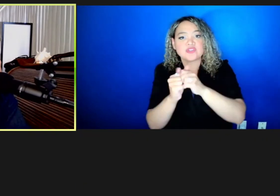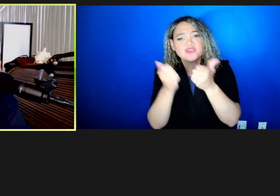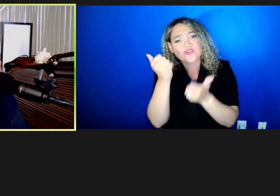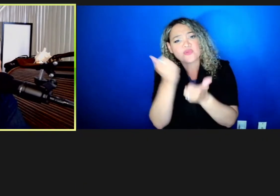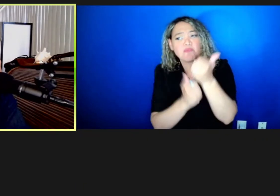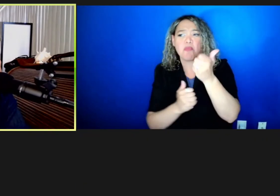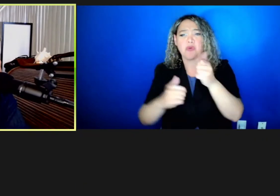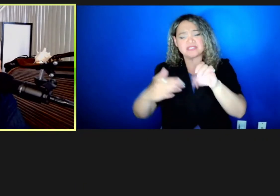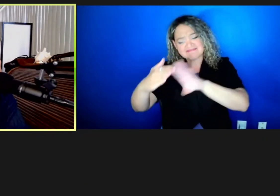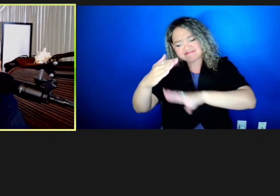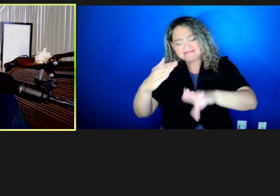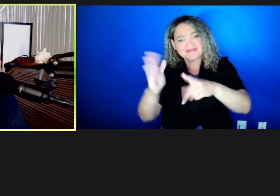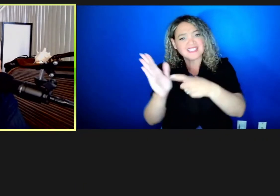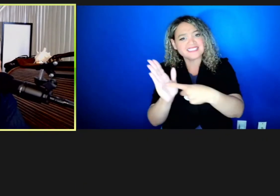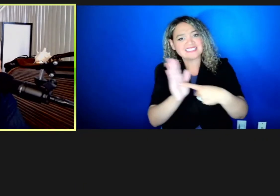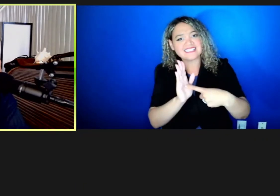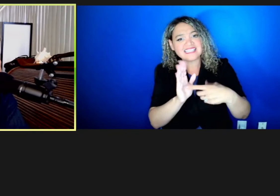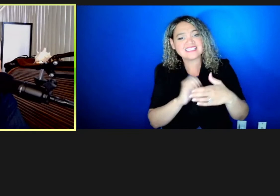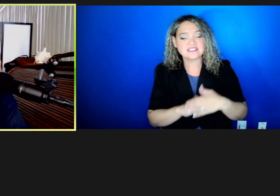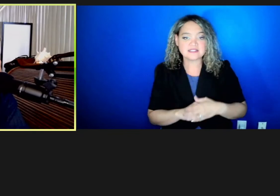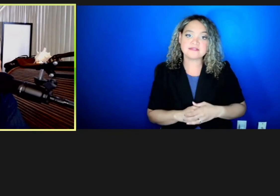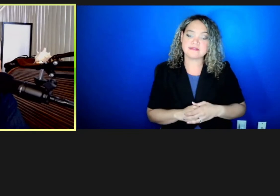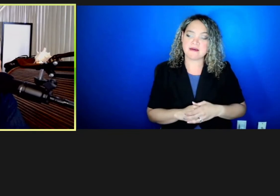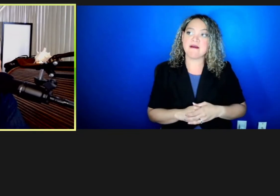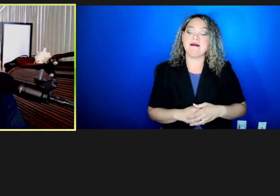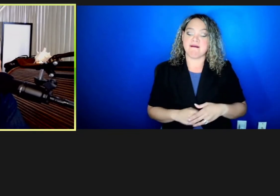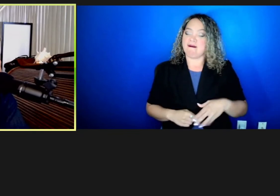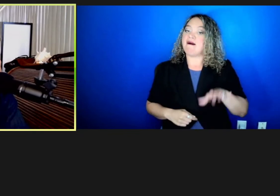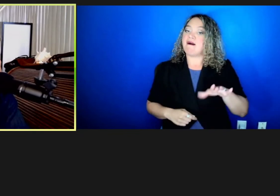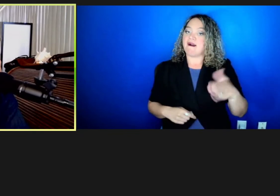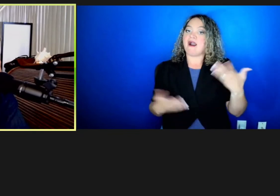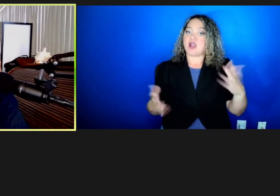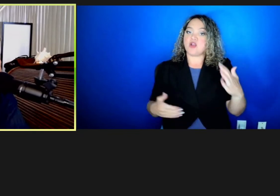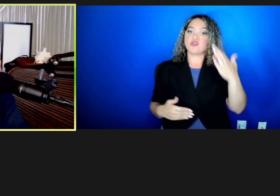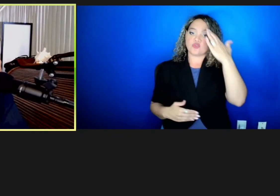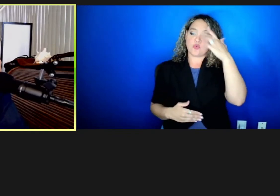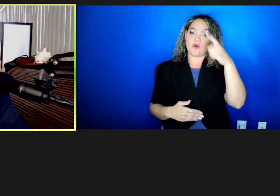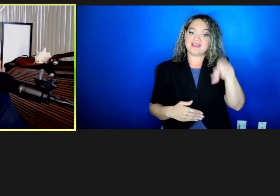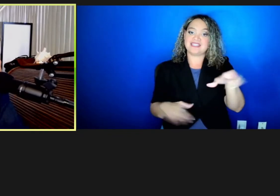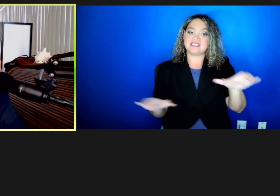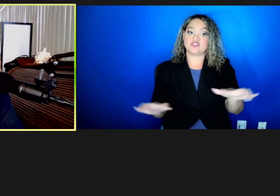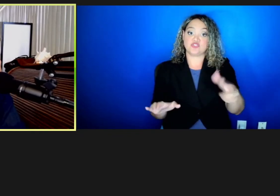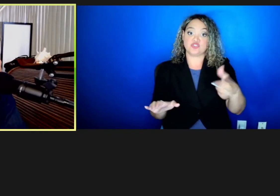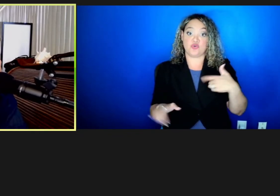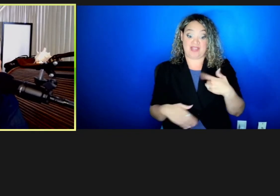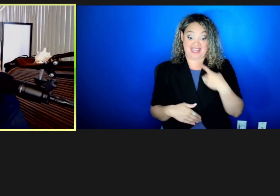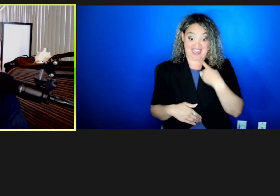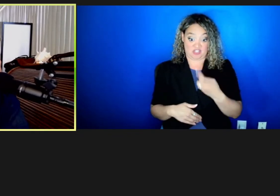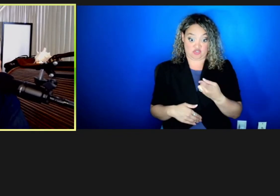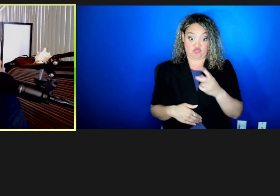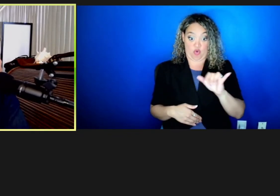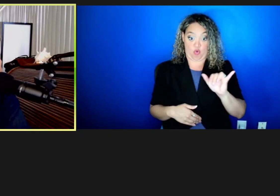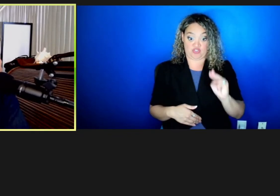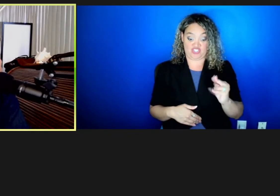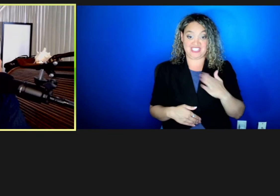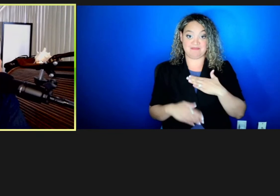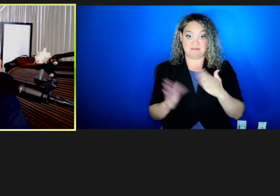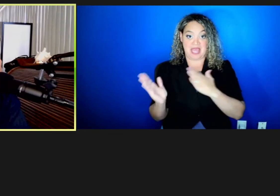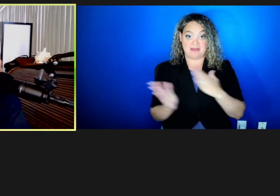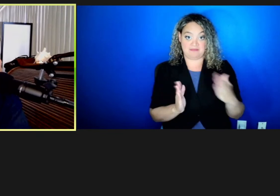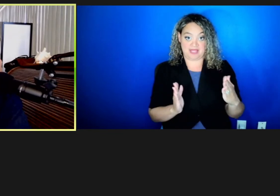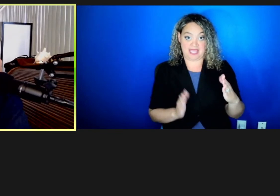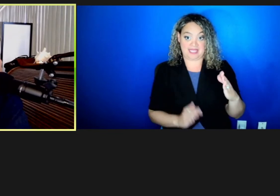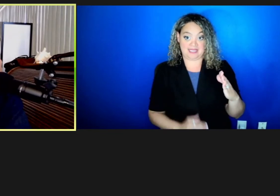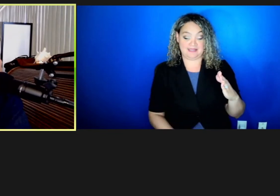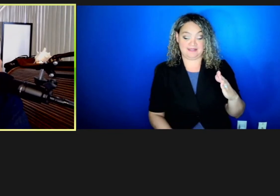basic needs. I could see what I needed to do, and I shared my plan with her. She nodded her